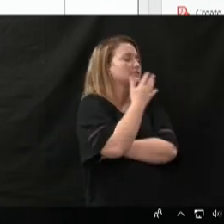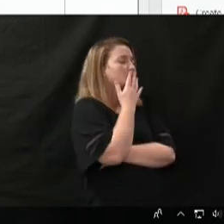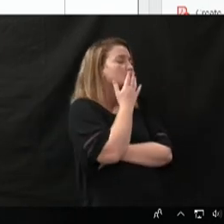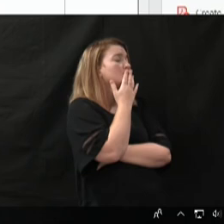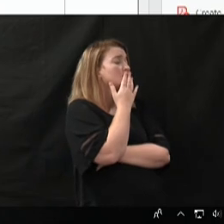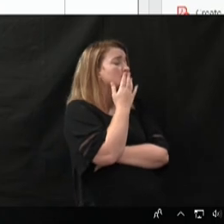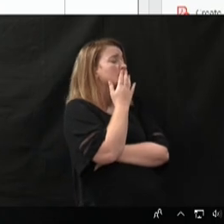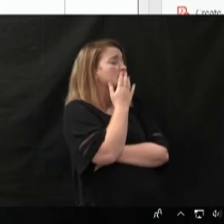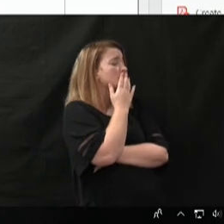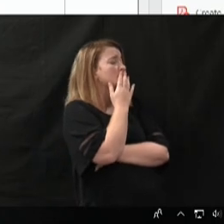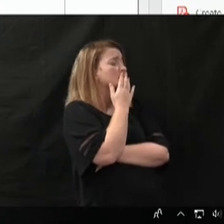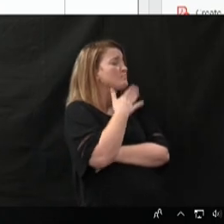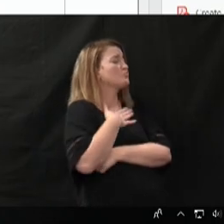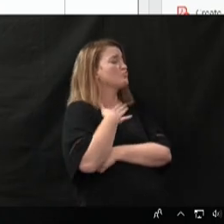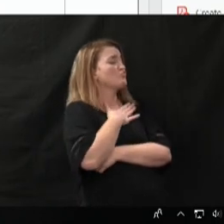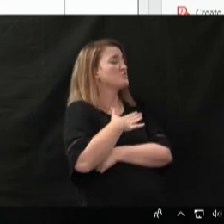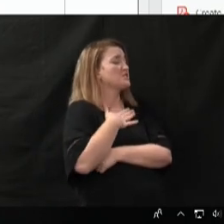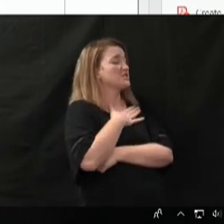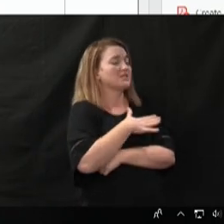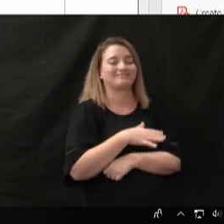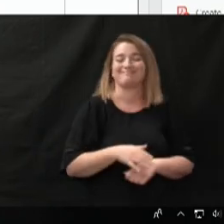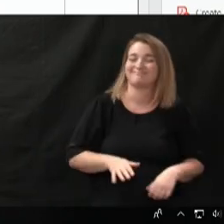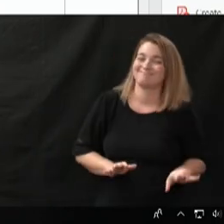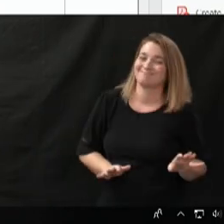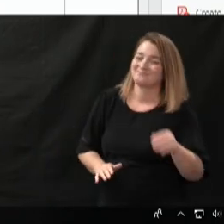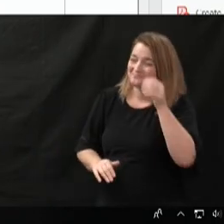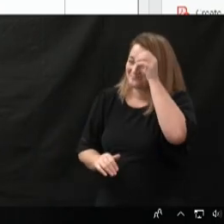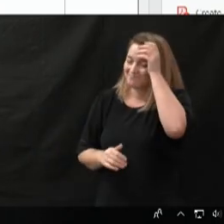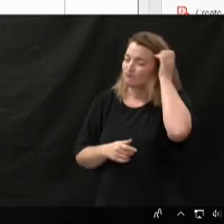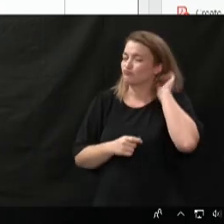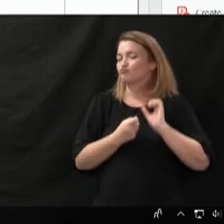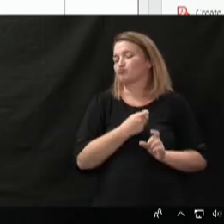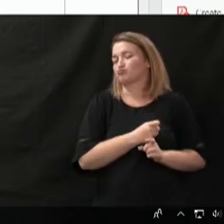Okay. Overdoing. We're going to go